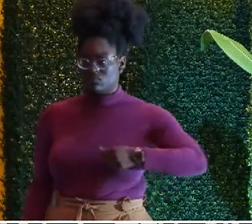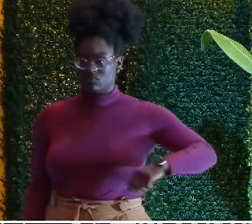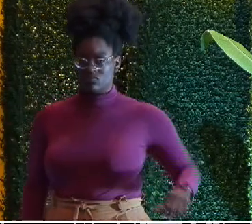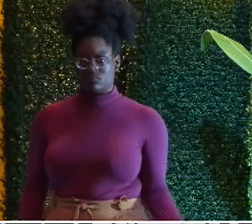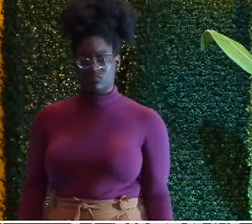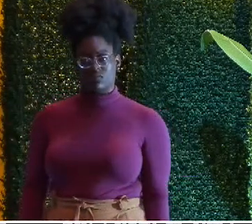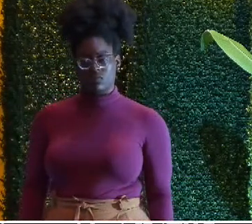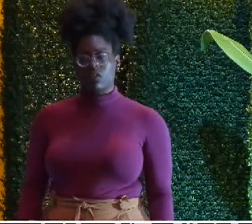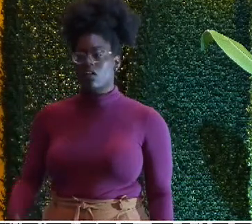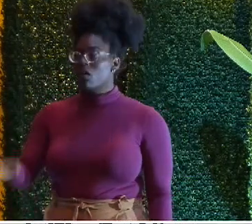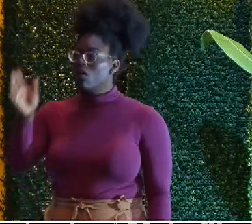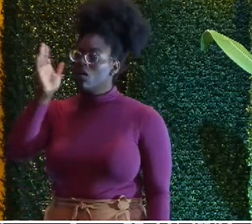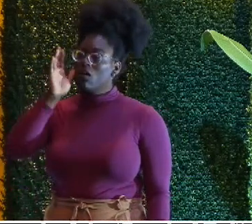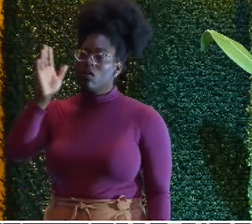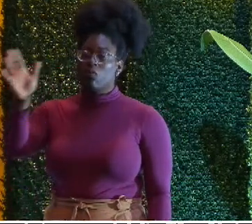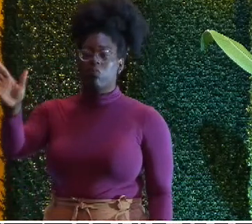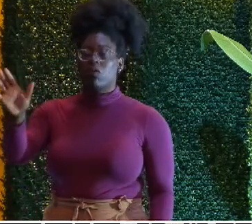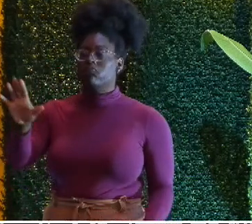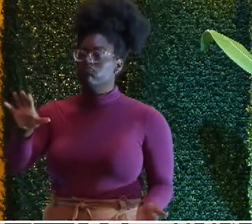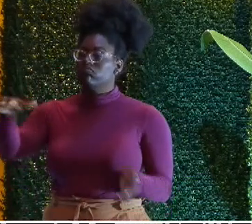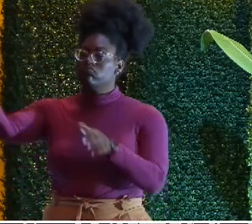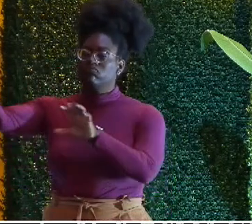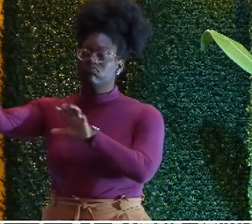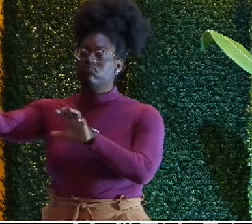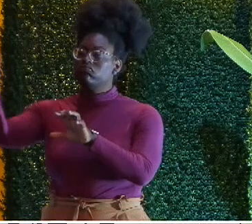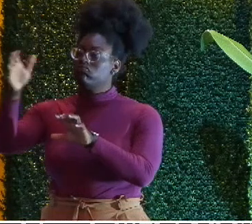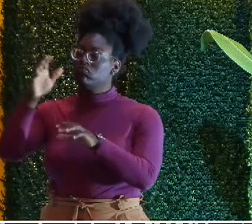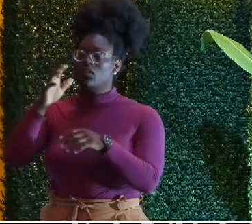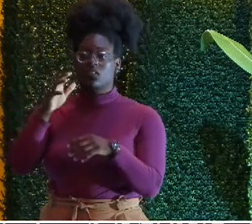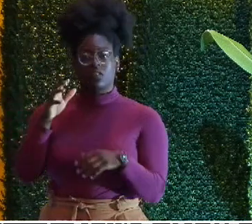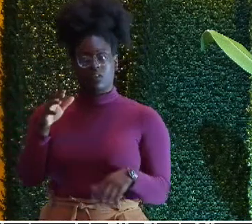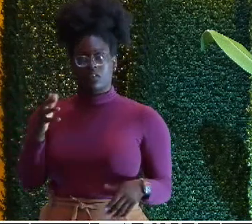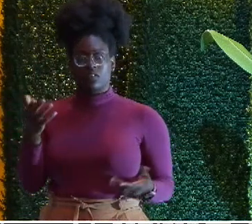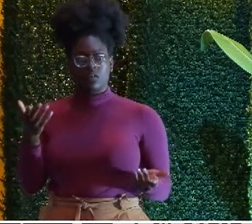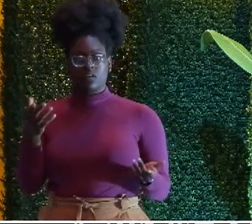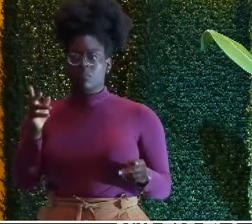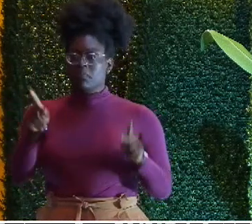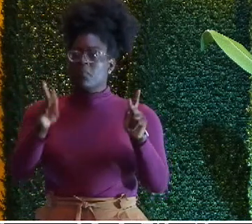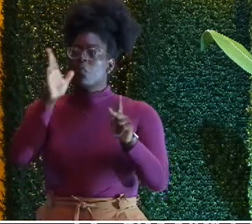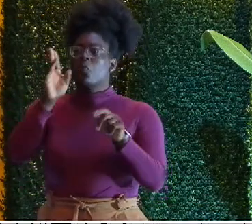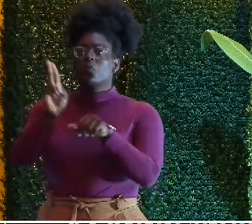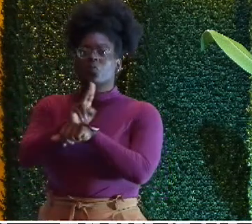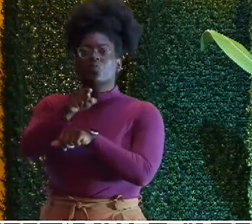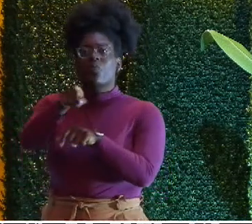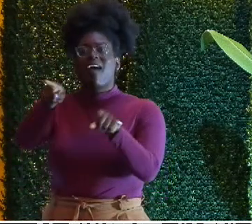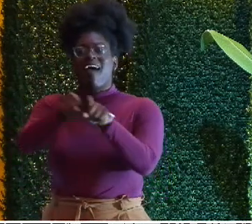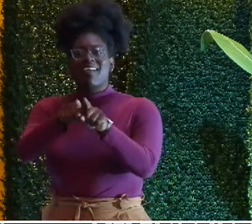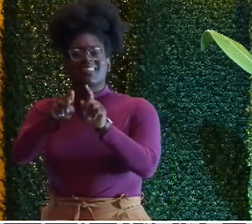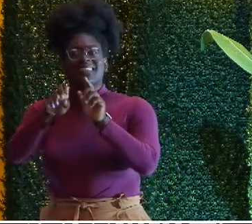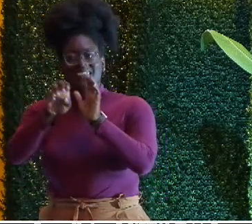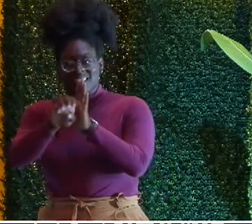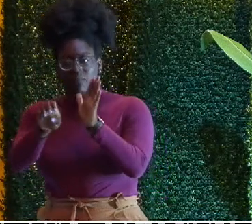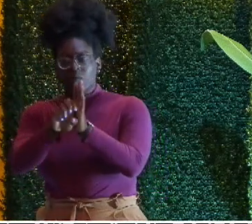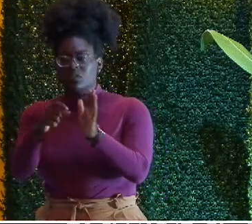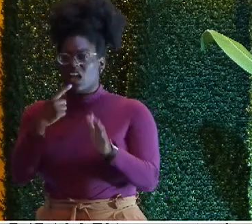as an example. See, she's a Black woman and she agrees with me.